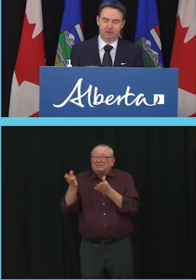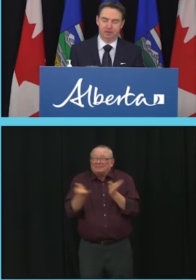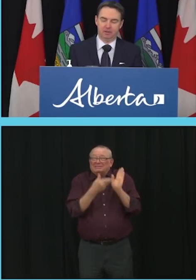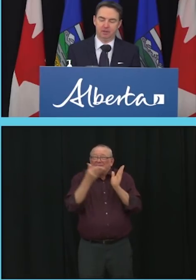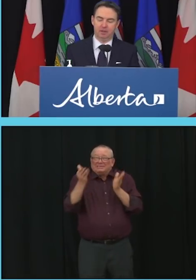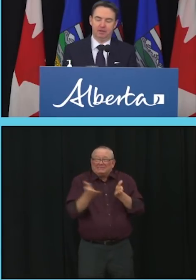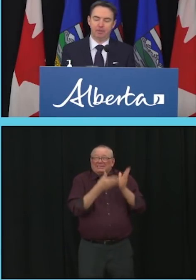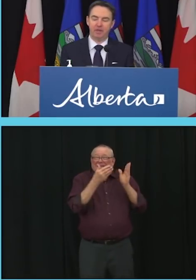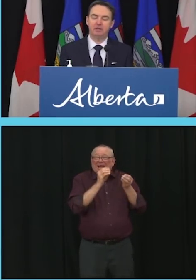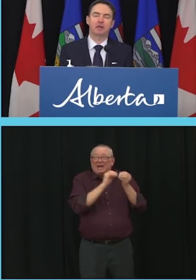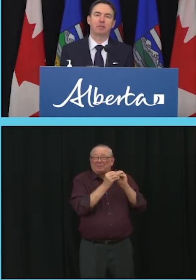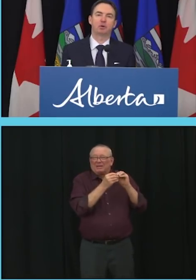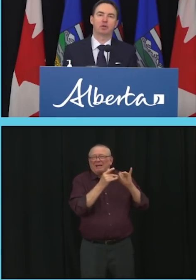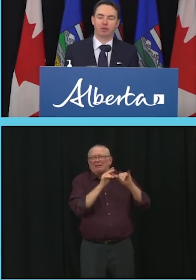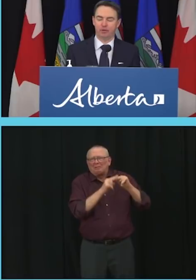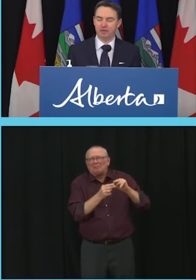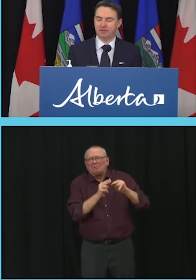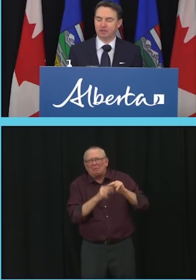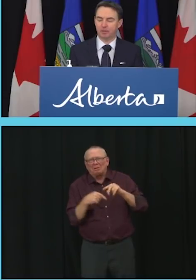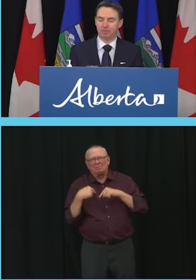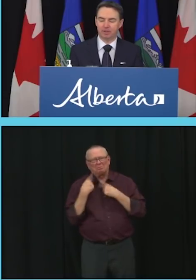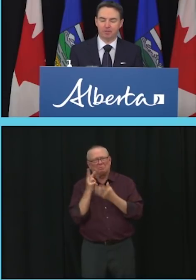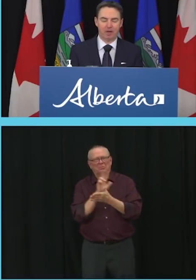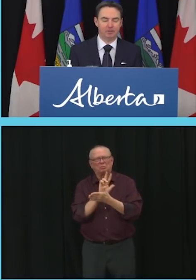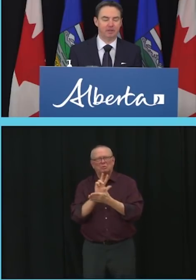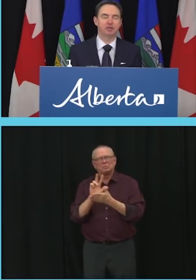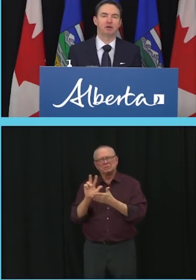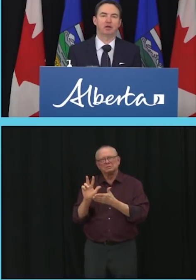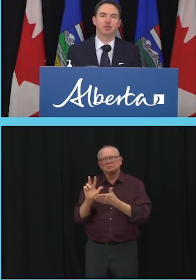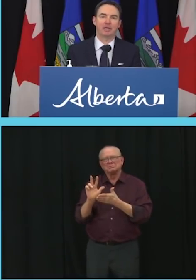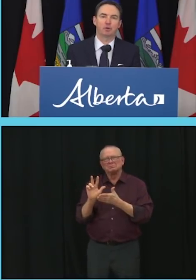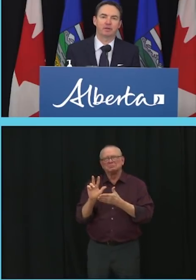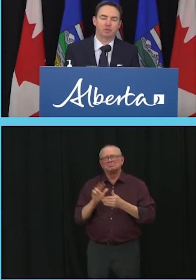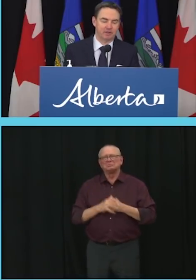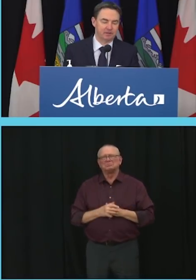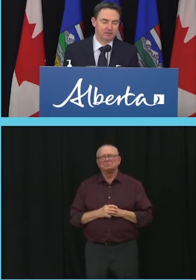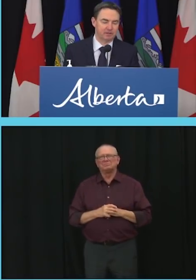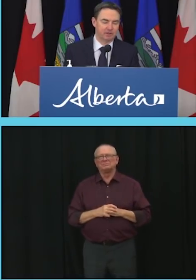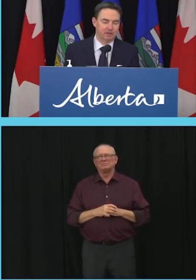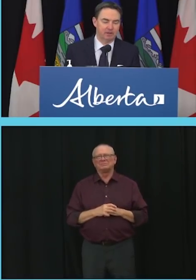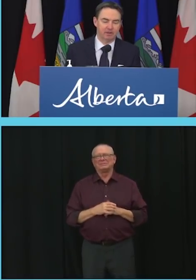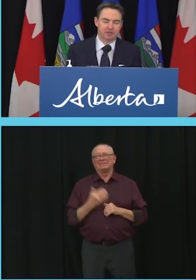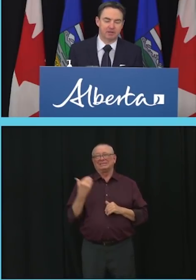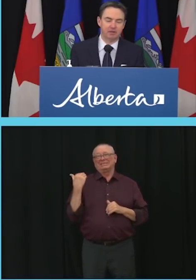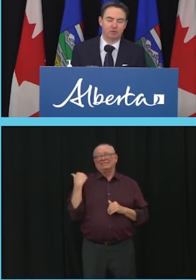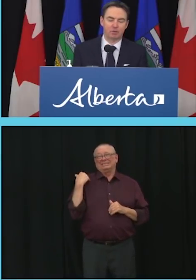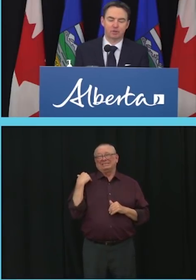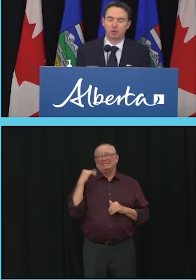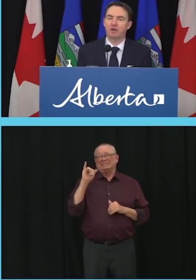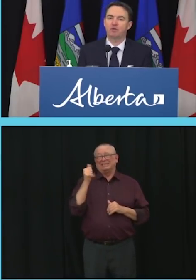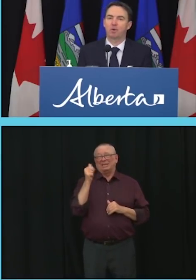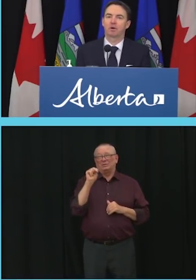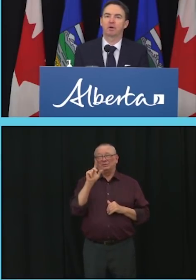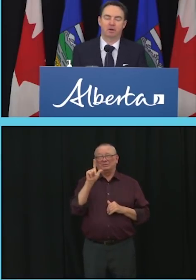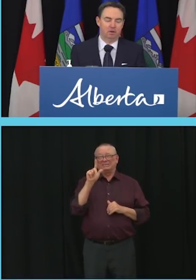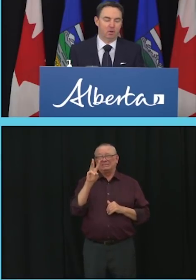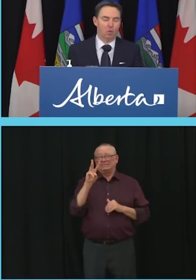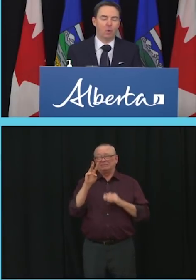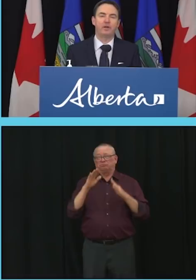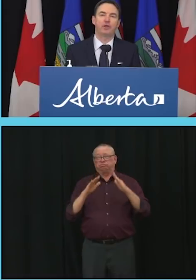weeks. They peaked at about 36 per million population on January the 26th, and on Sunday the rate was